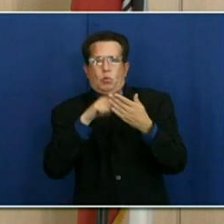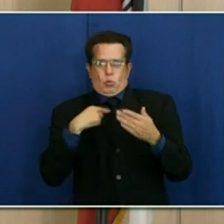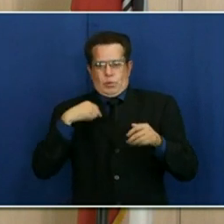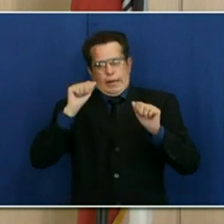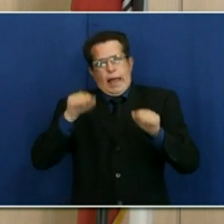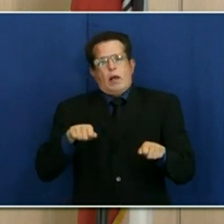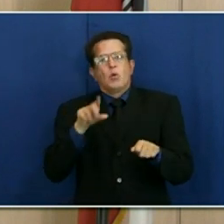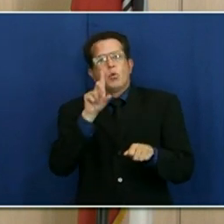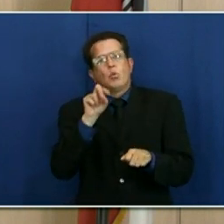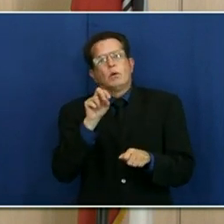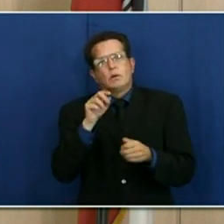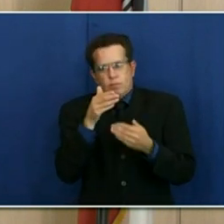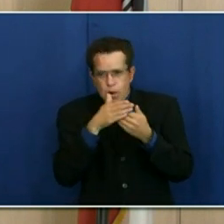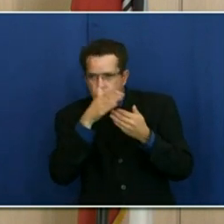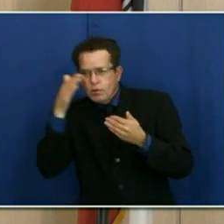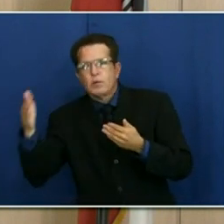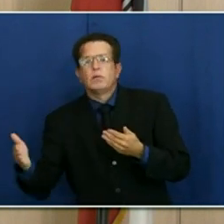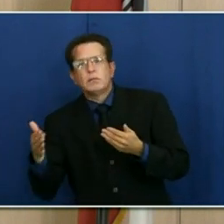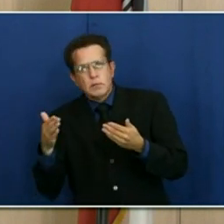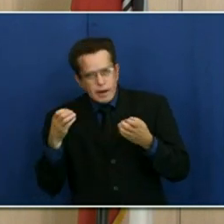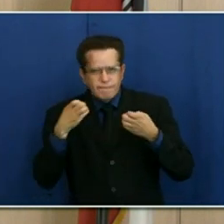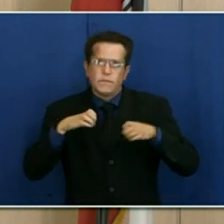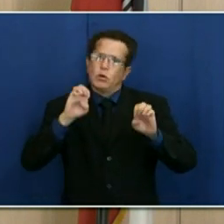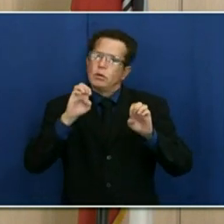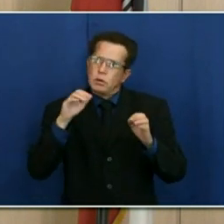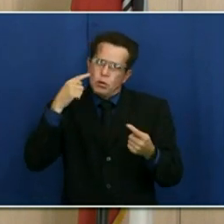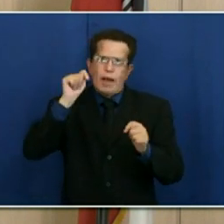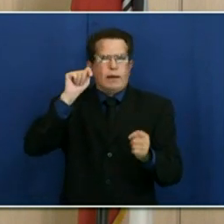do, and continue our daily effort to slow